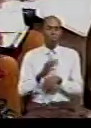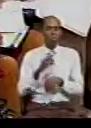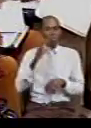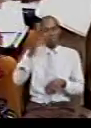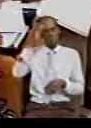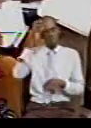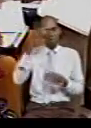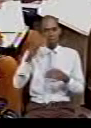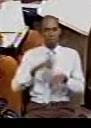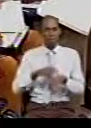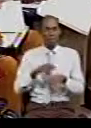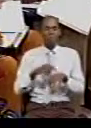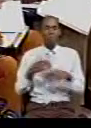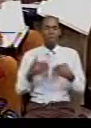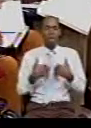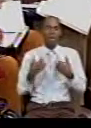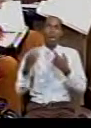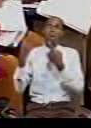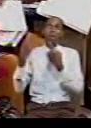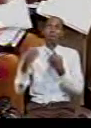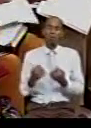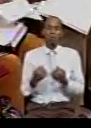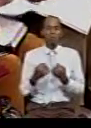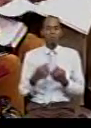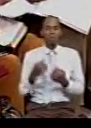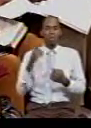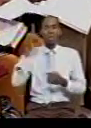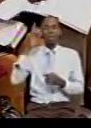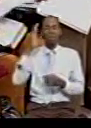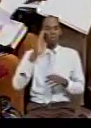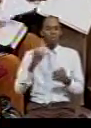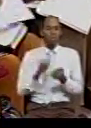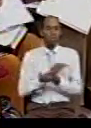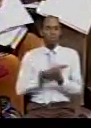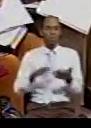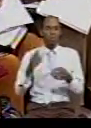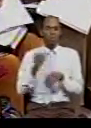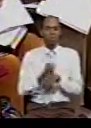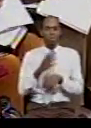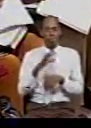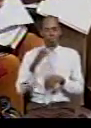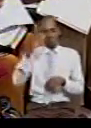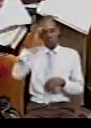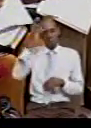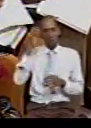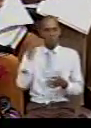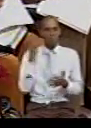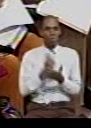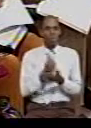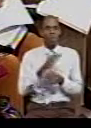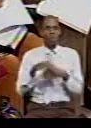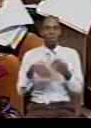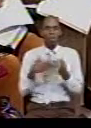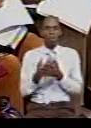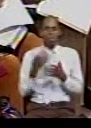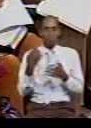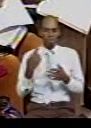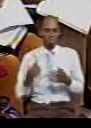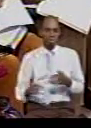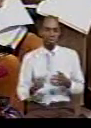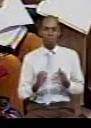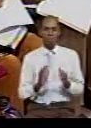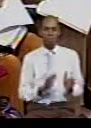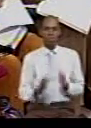come. He will destroy all the works of the devil. All the transgression he